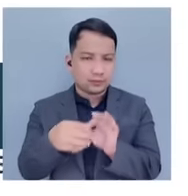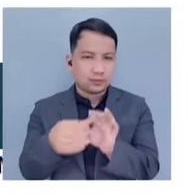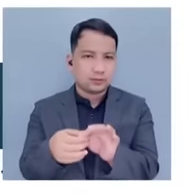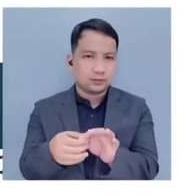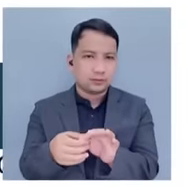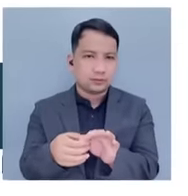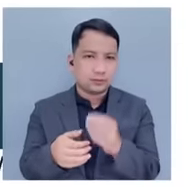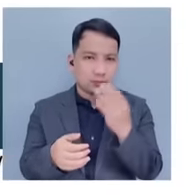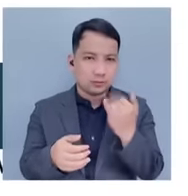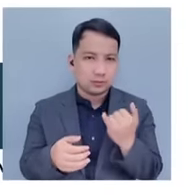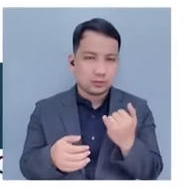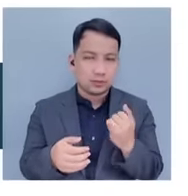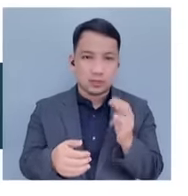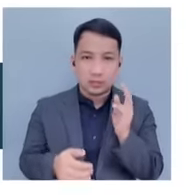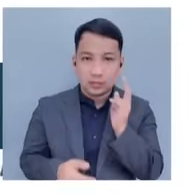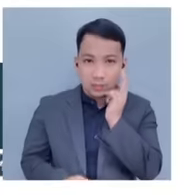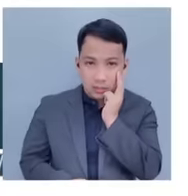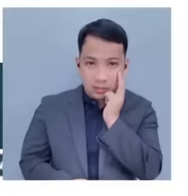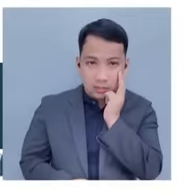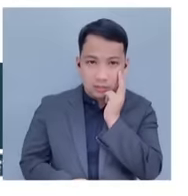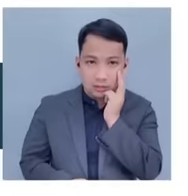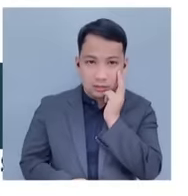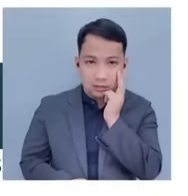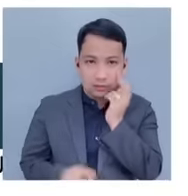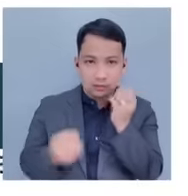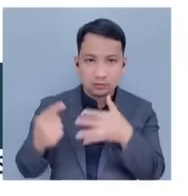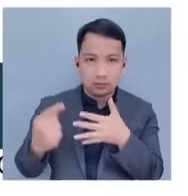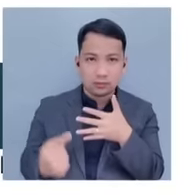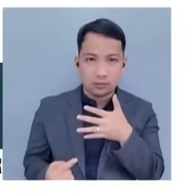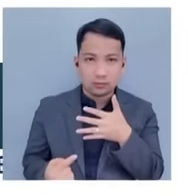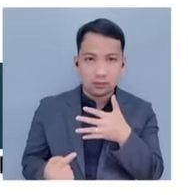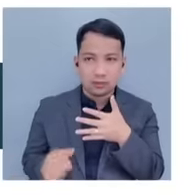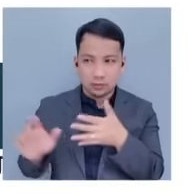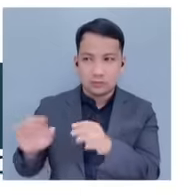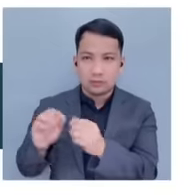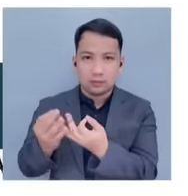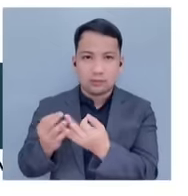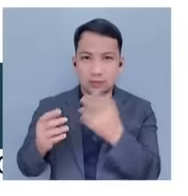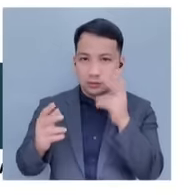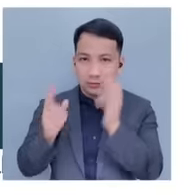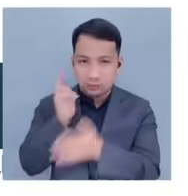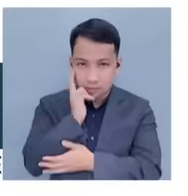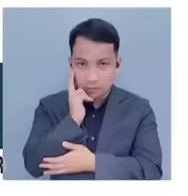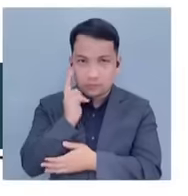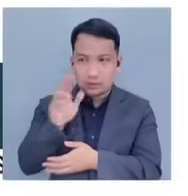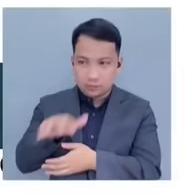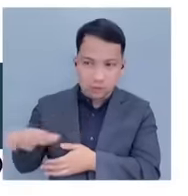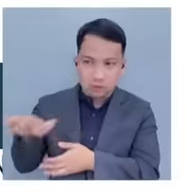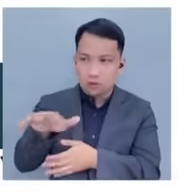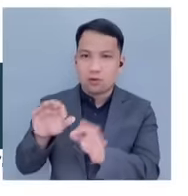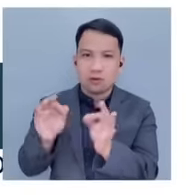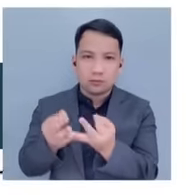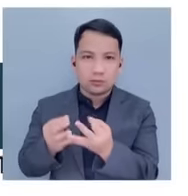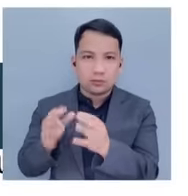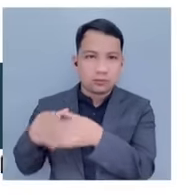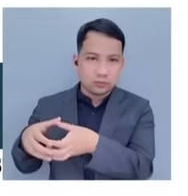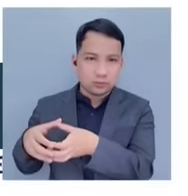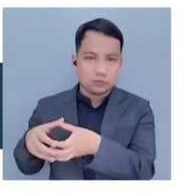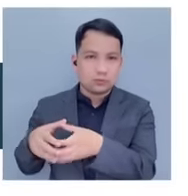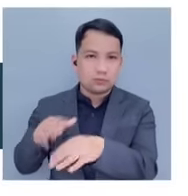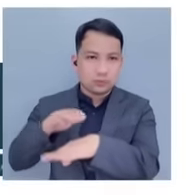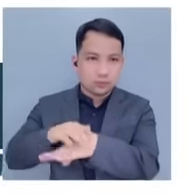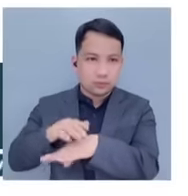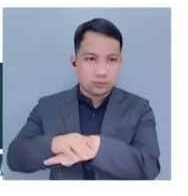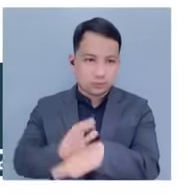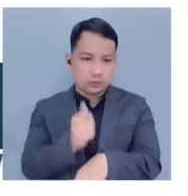the Dutertes talked about a lot of things, right? Mm-hmm. In the middle of all those verbal attacks and threats mm-hmm. against the president, they talked